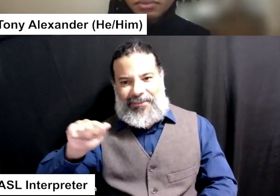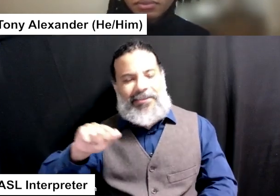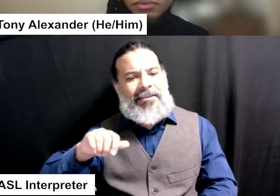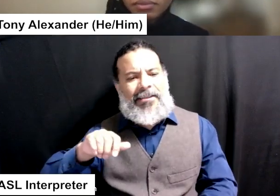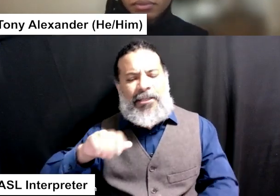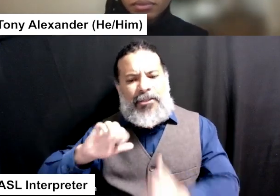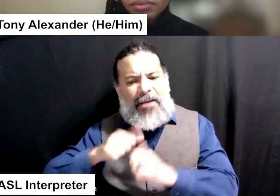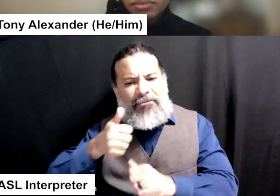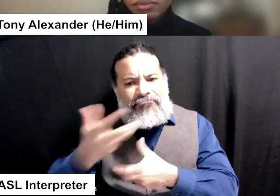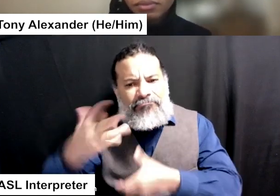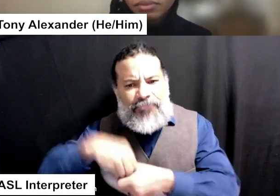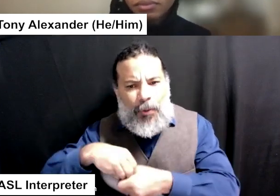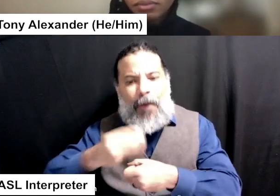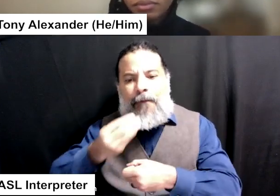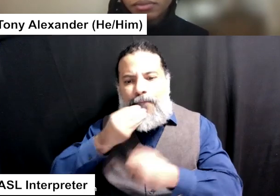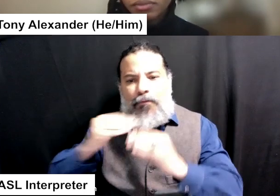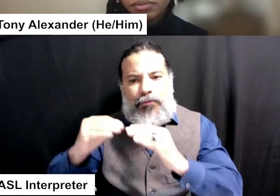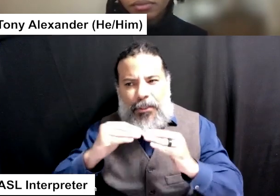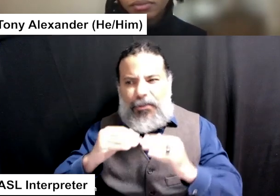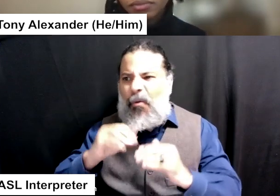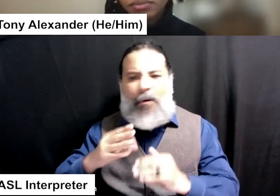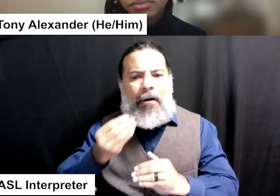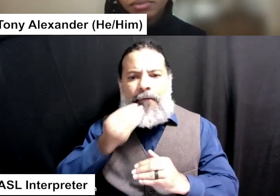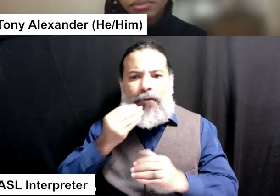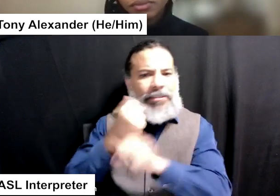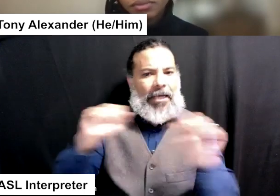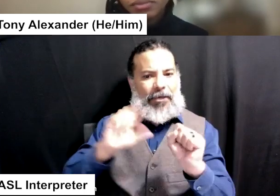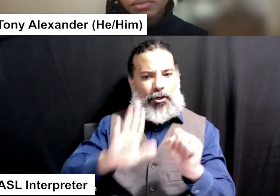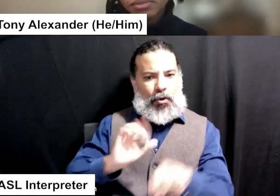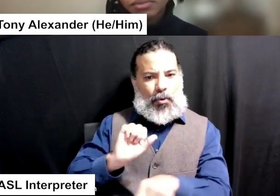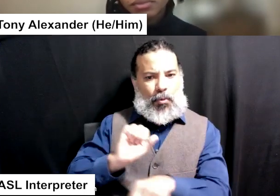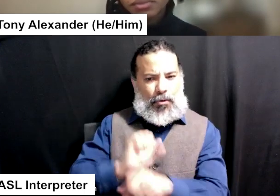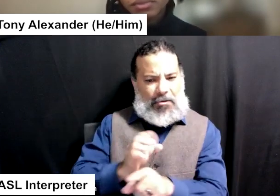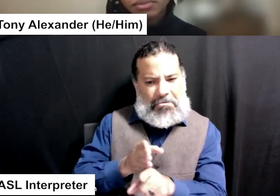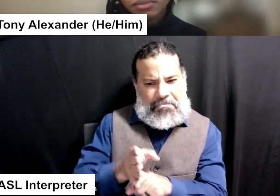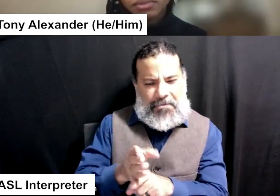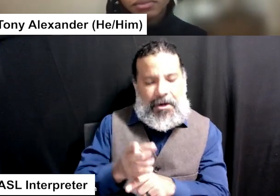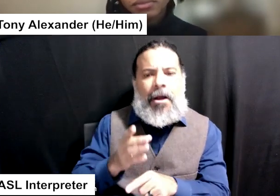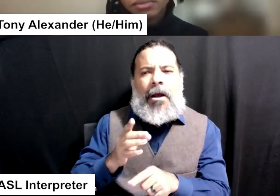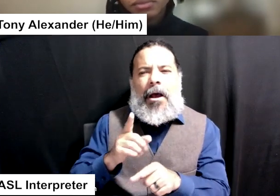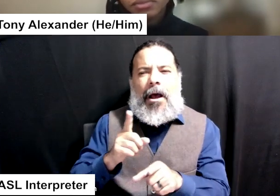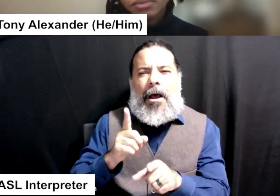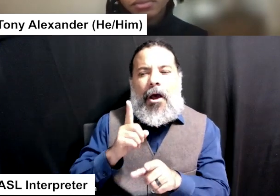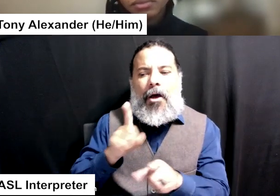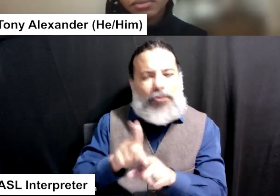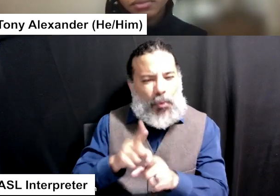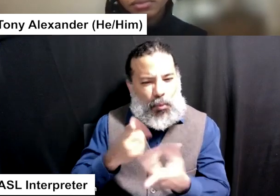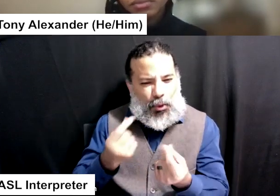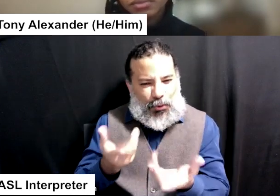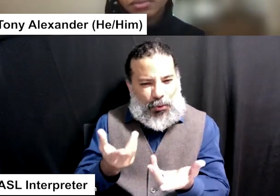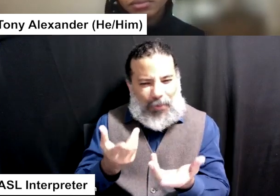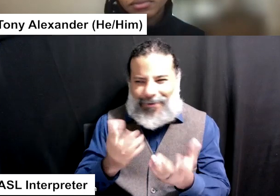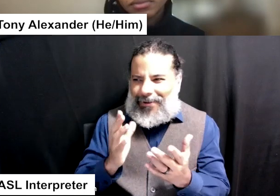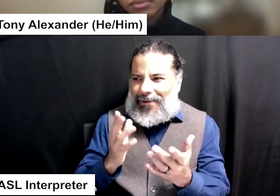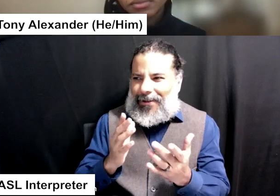you incorporate food justice or food sovereignty in what you do? And also, what is it that you do? How do